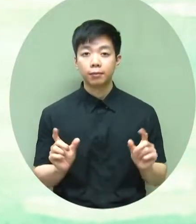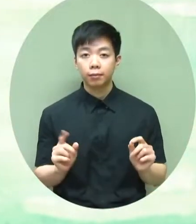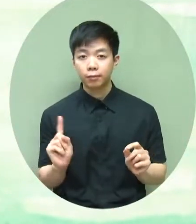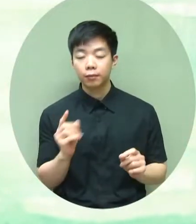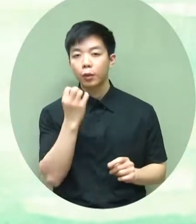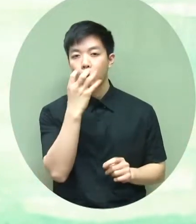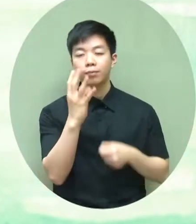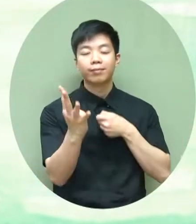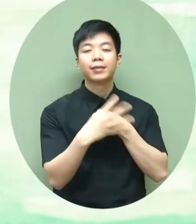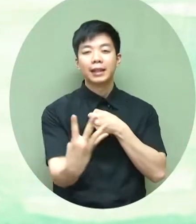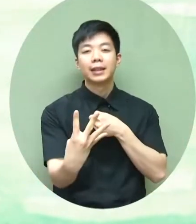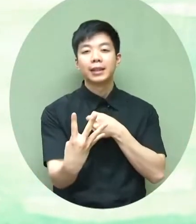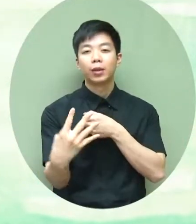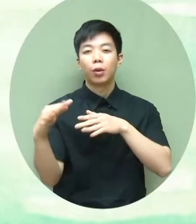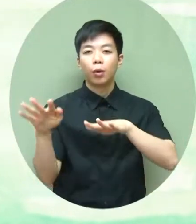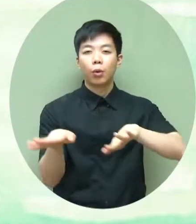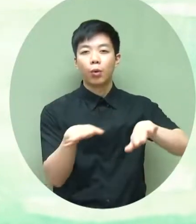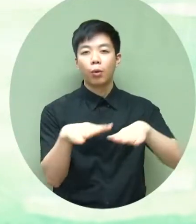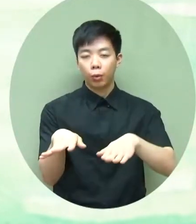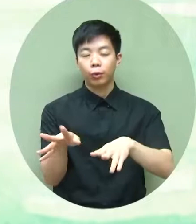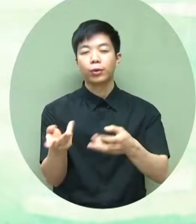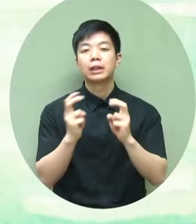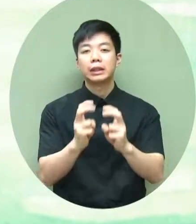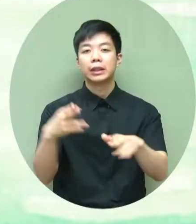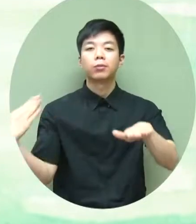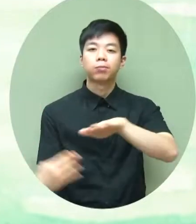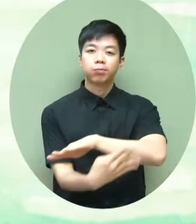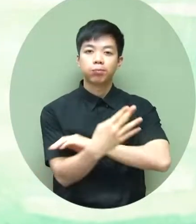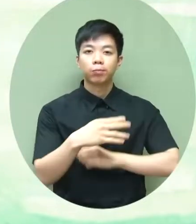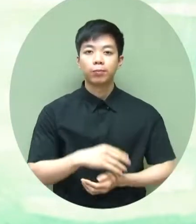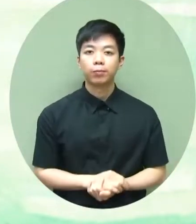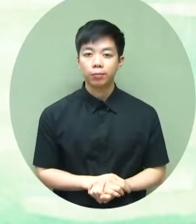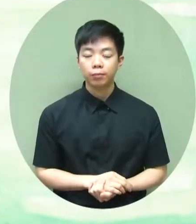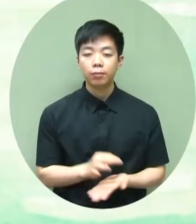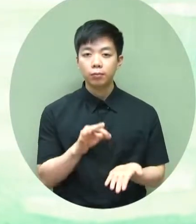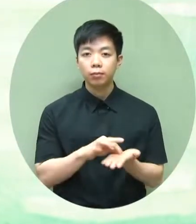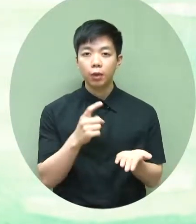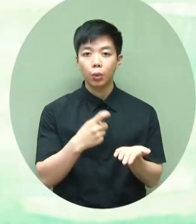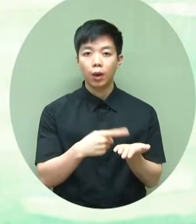May. It will be the fourth cross-harbour railway of Hong Kong.